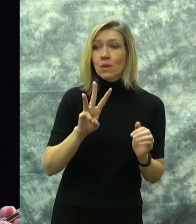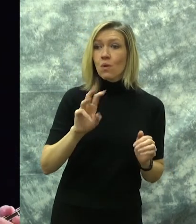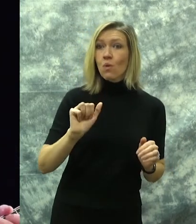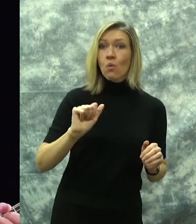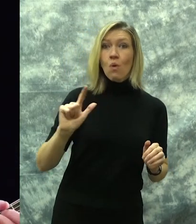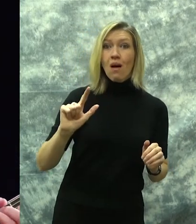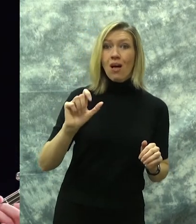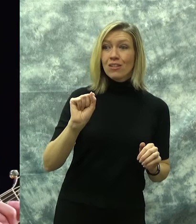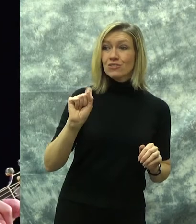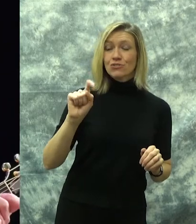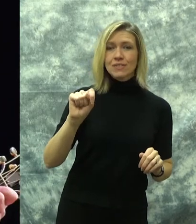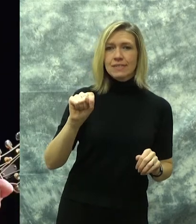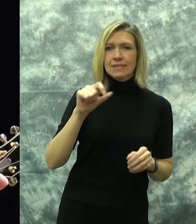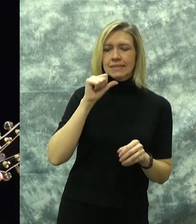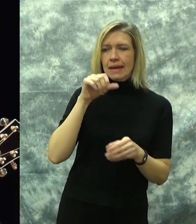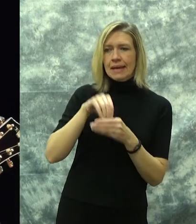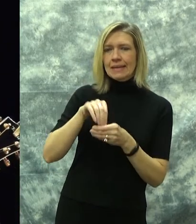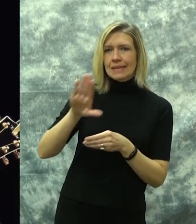his DNA.